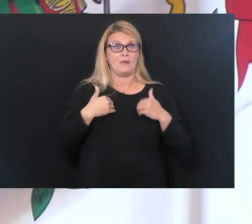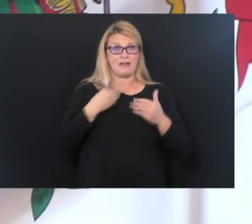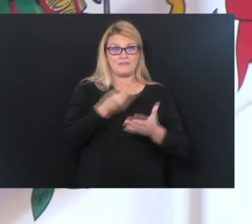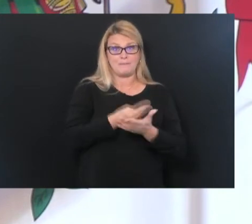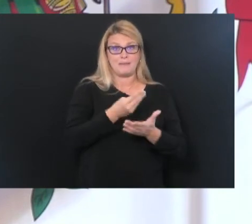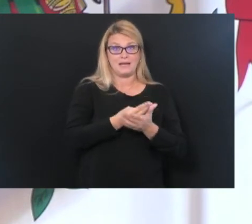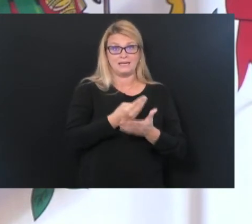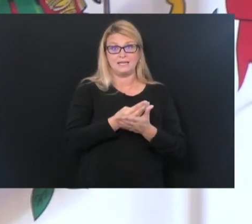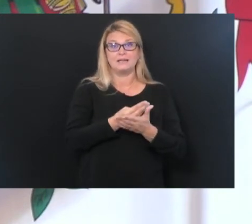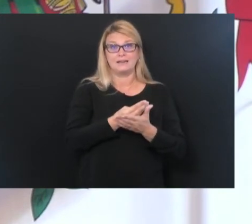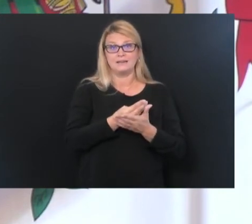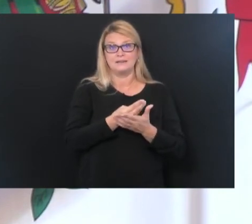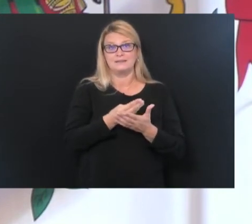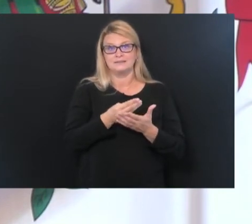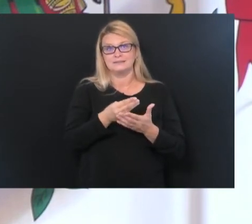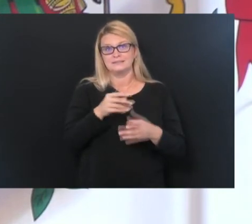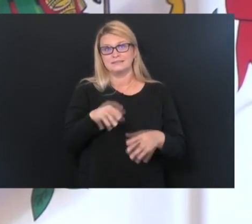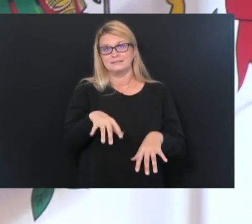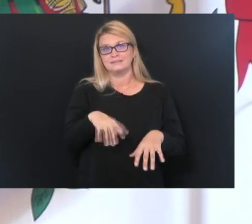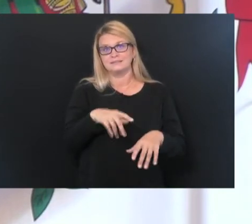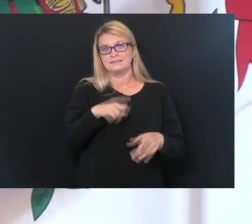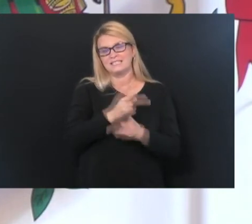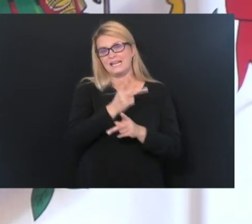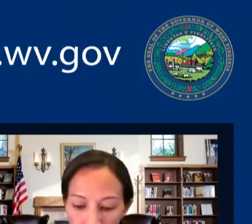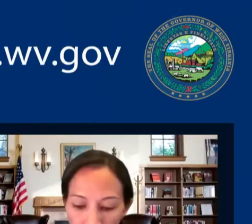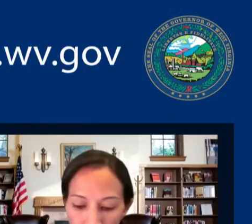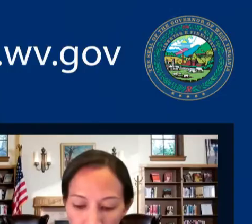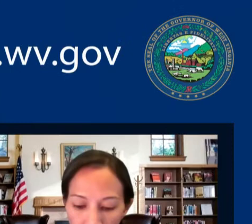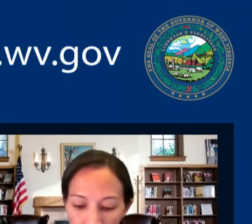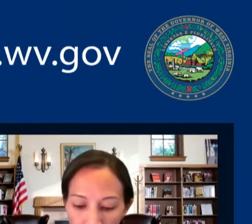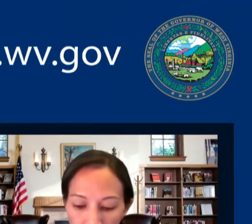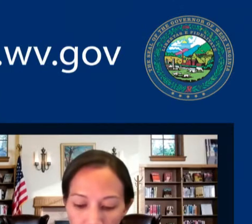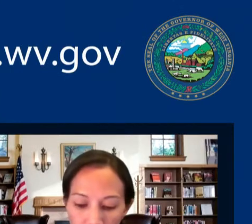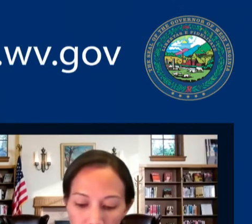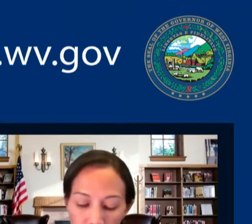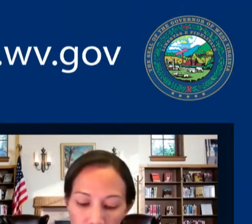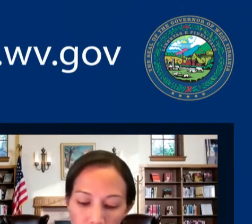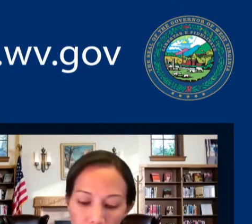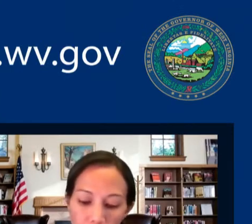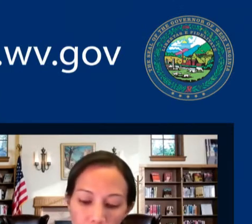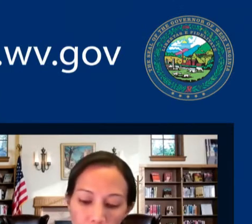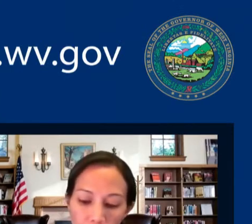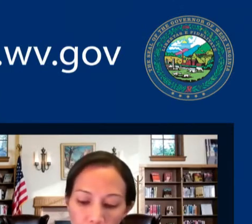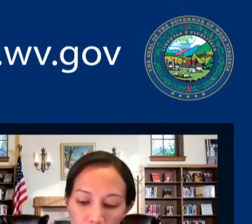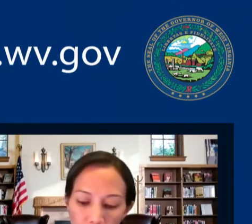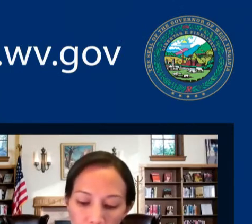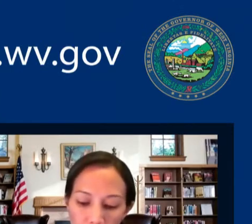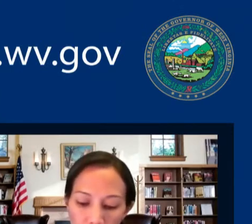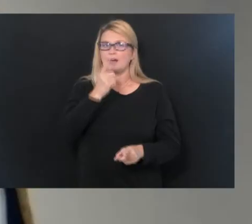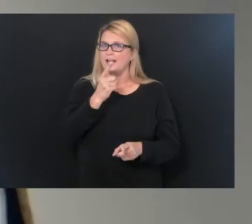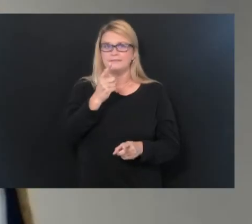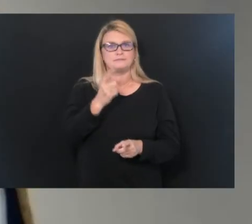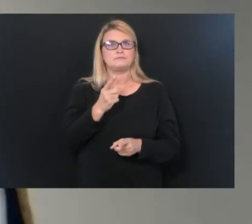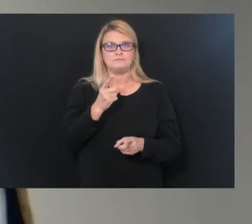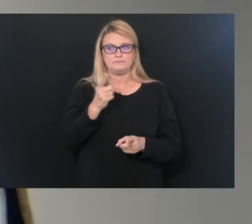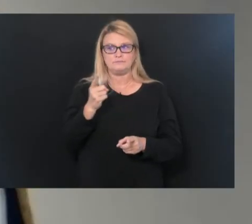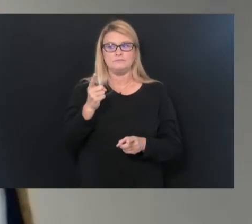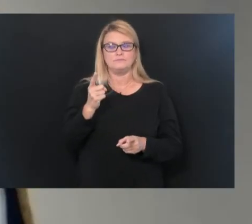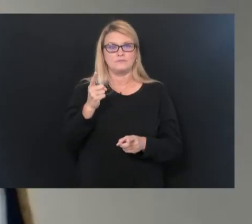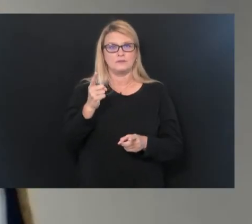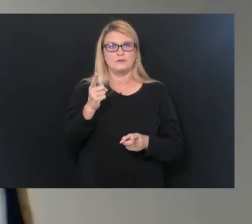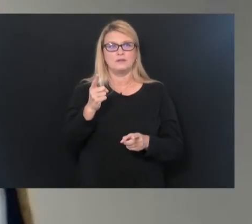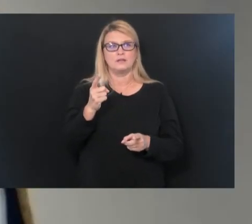able to handle that. But Secretary Crouch, go ahead. Yes, Governor. And again, the governor's right on target with that answer. Let me